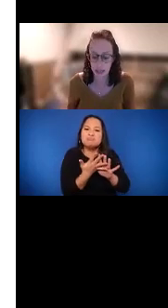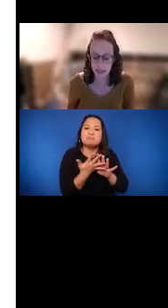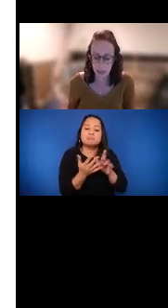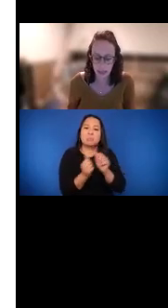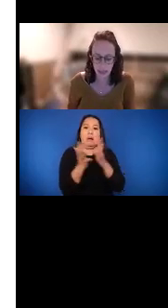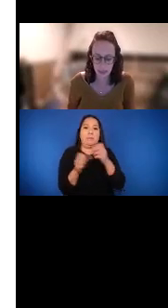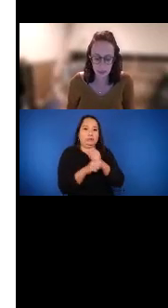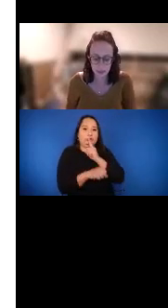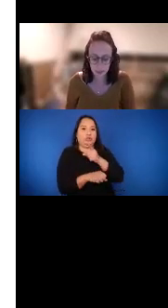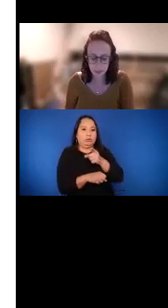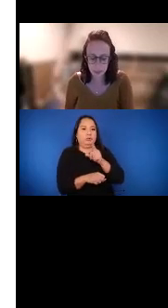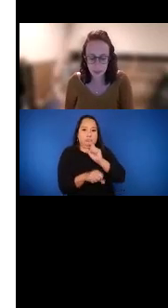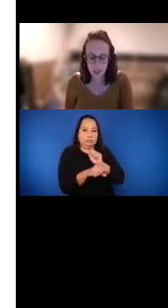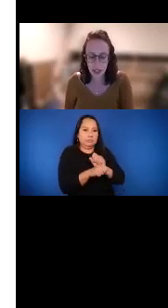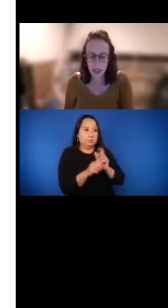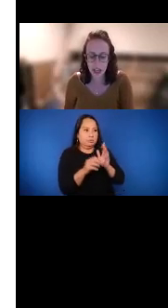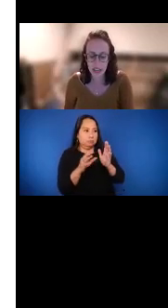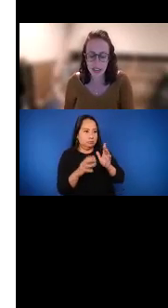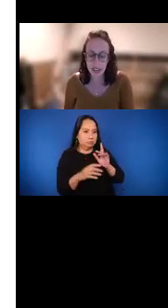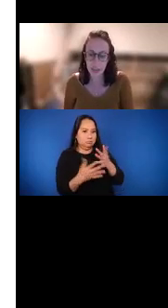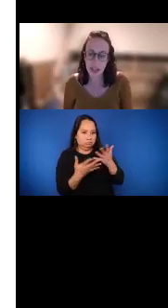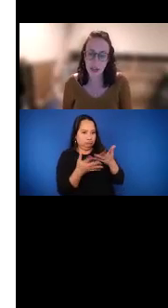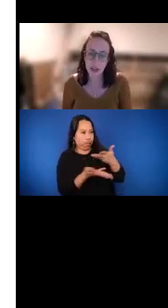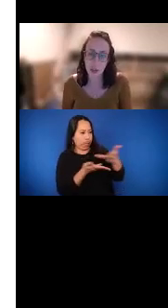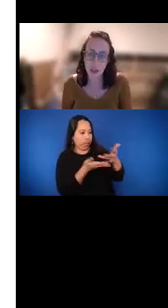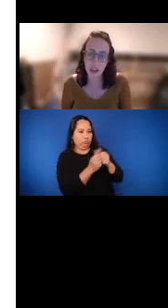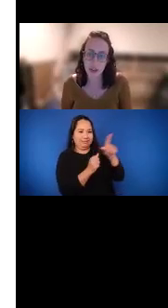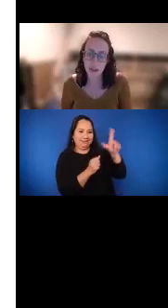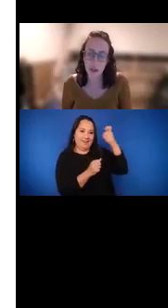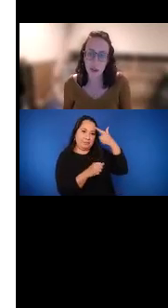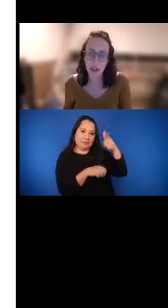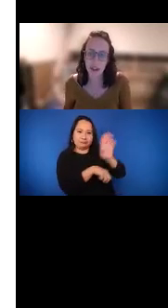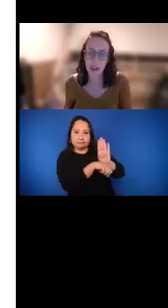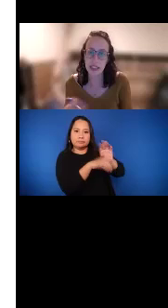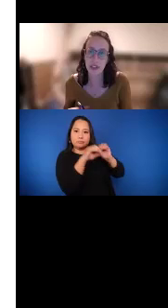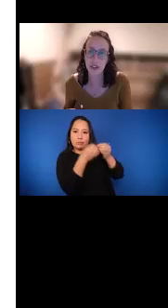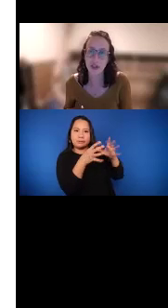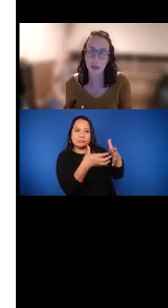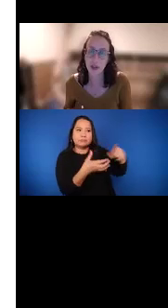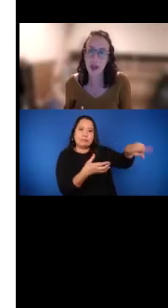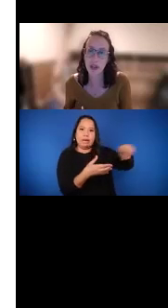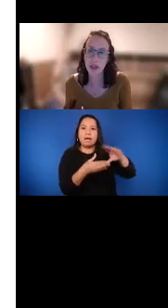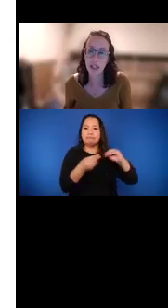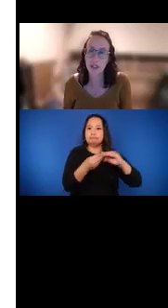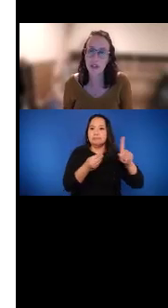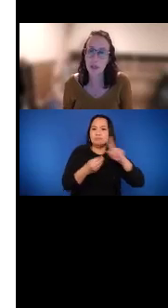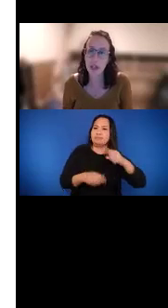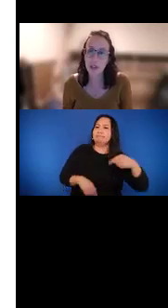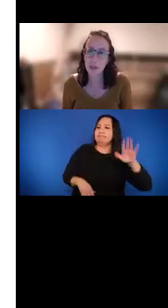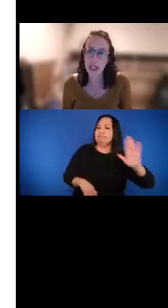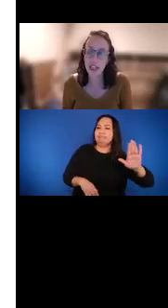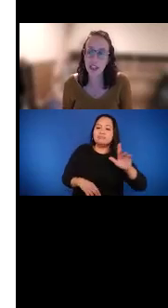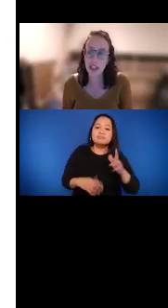they're claiming to be. And something else to watch out for when you're receiving phone calls